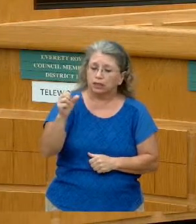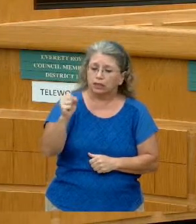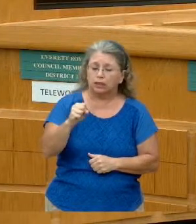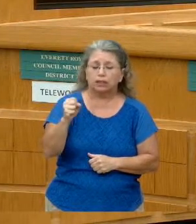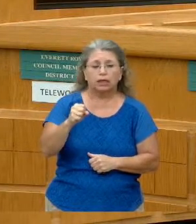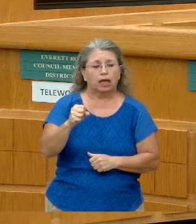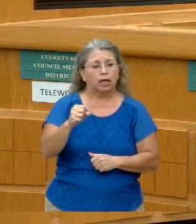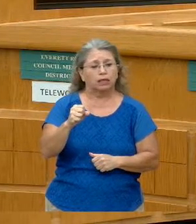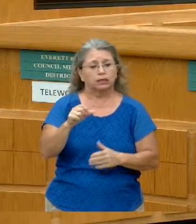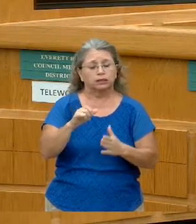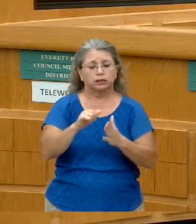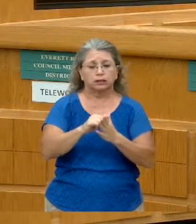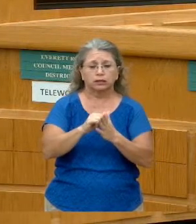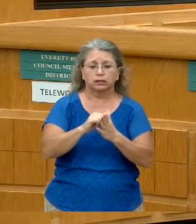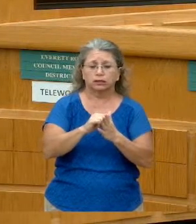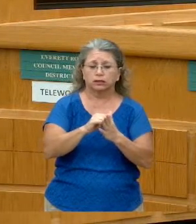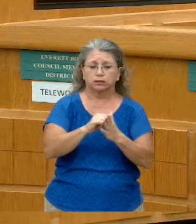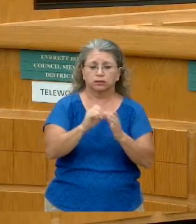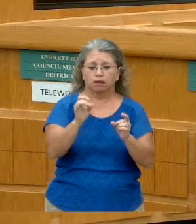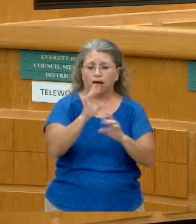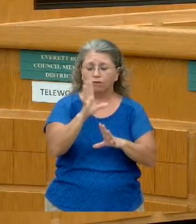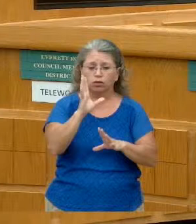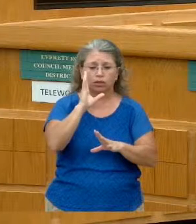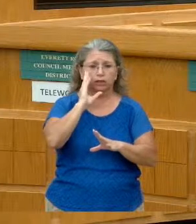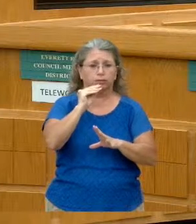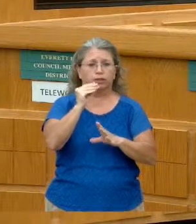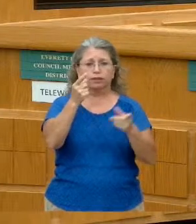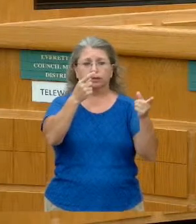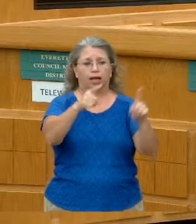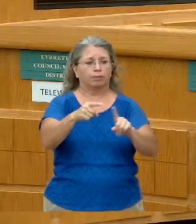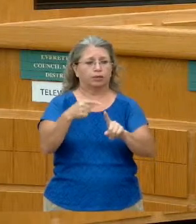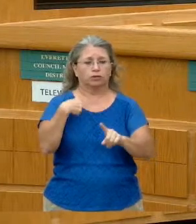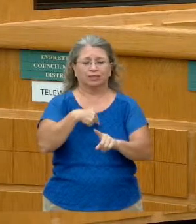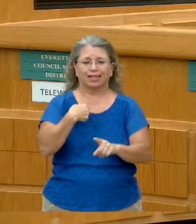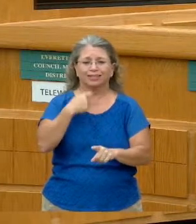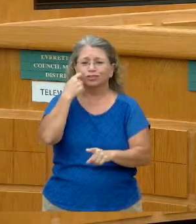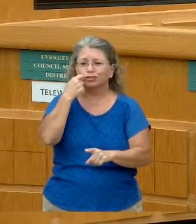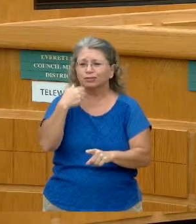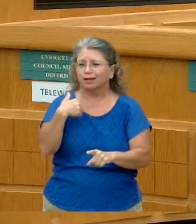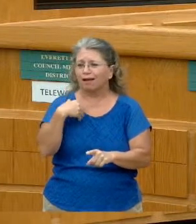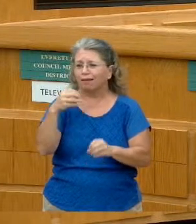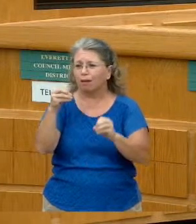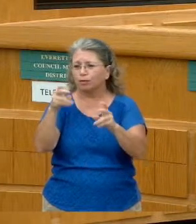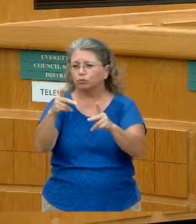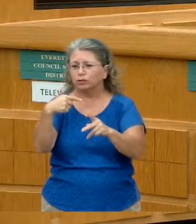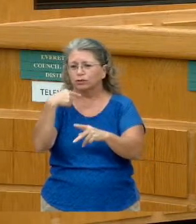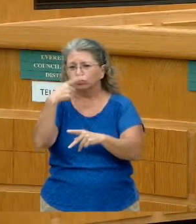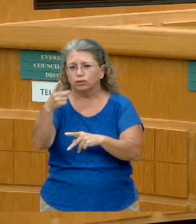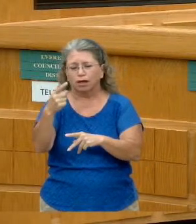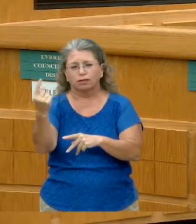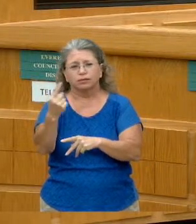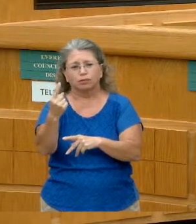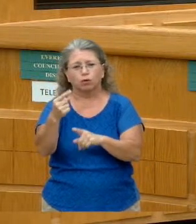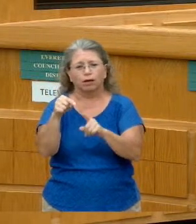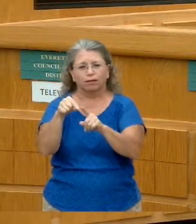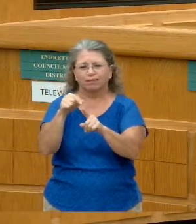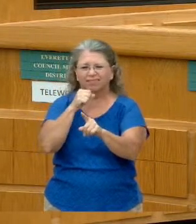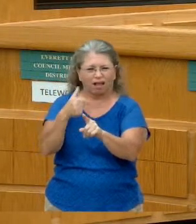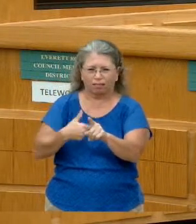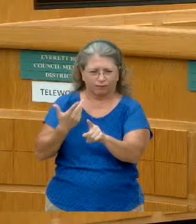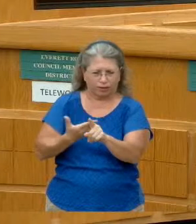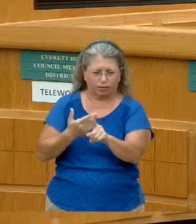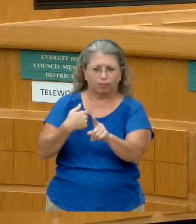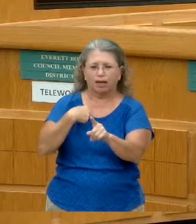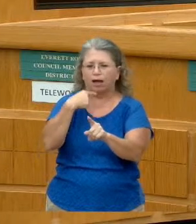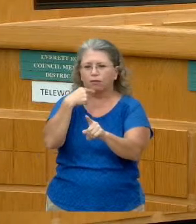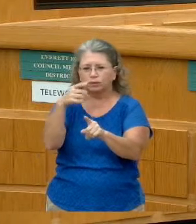of a cruel hand, I just had an opportunity to tell somebody who's not from here what the best part of us